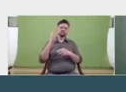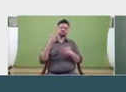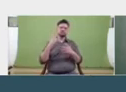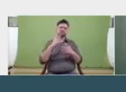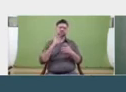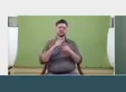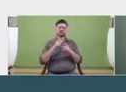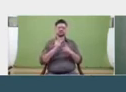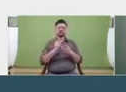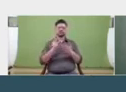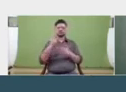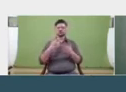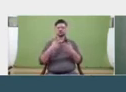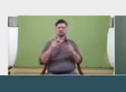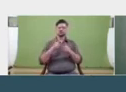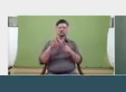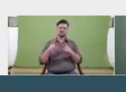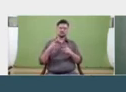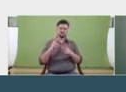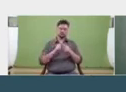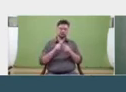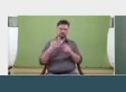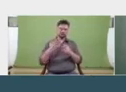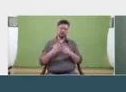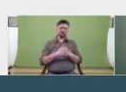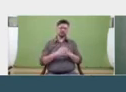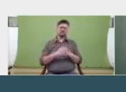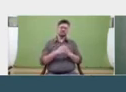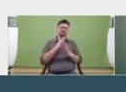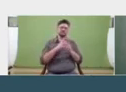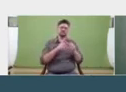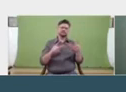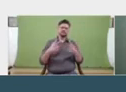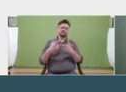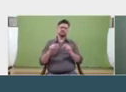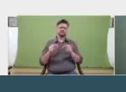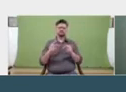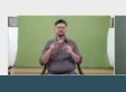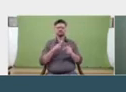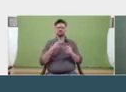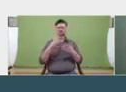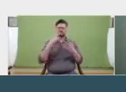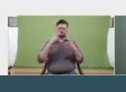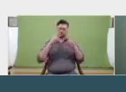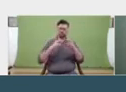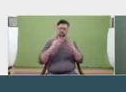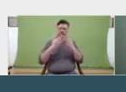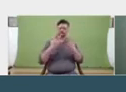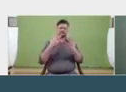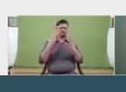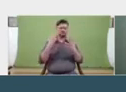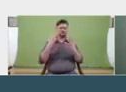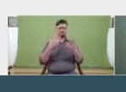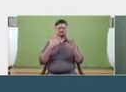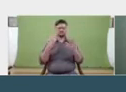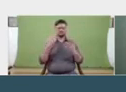so first question why study sign language and linguistics i have already covered this but a little bit of history that early